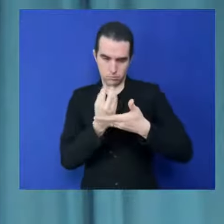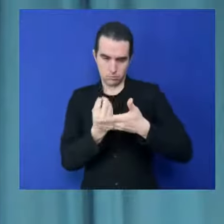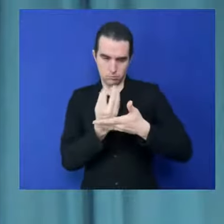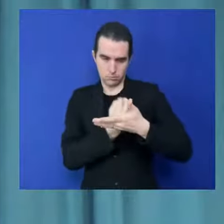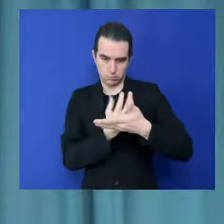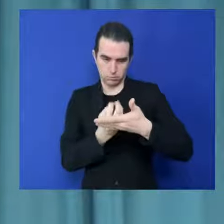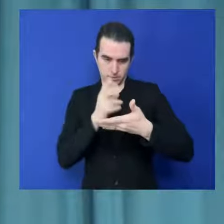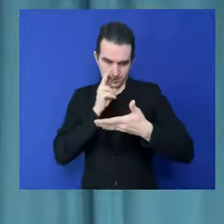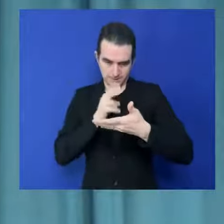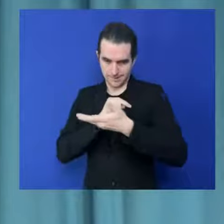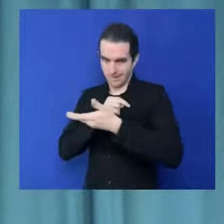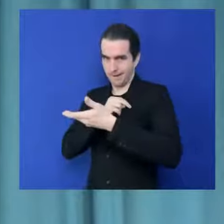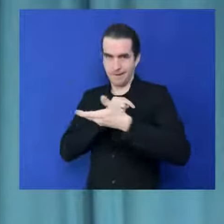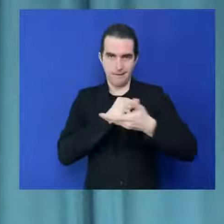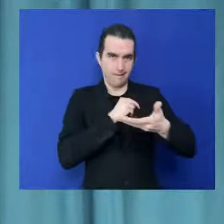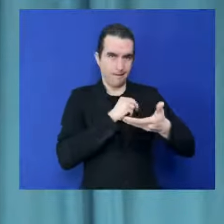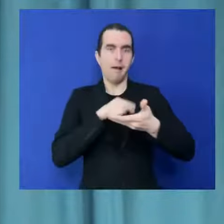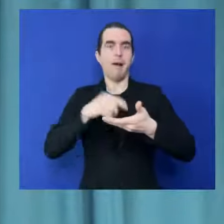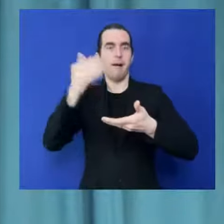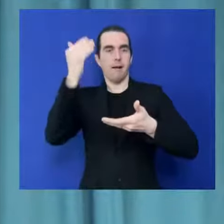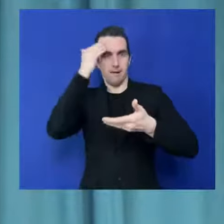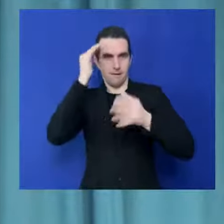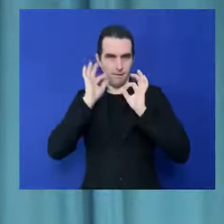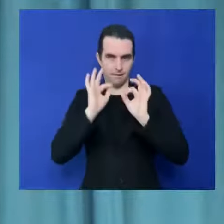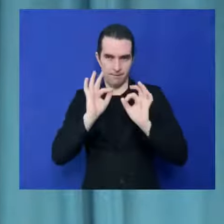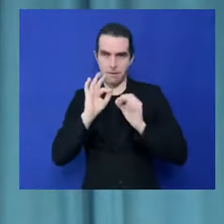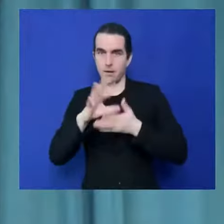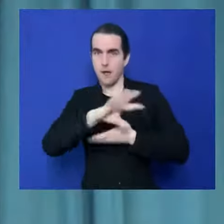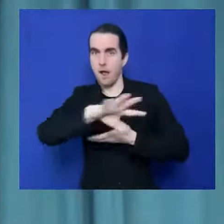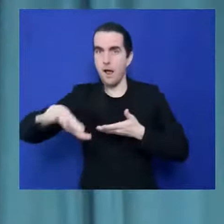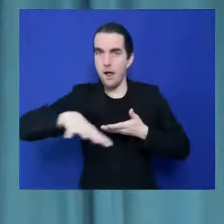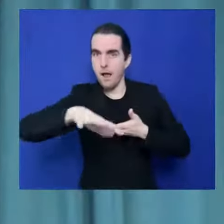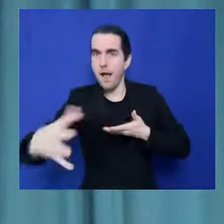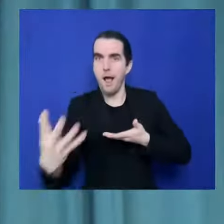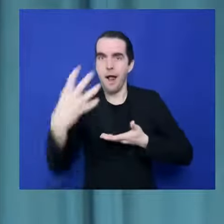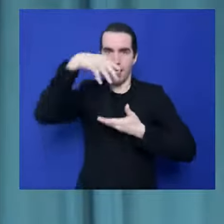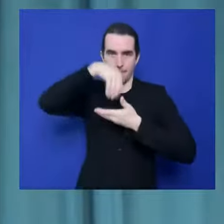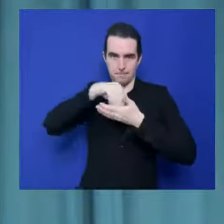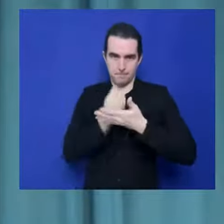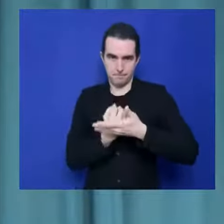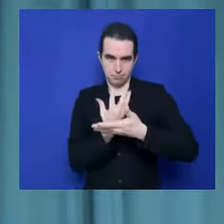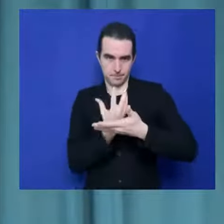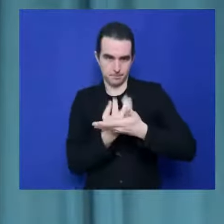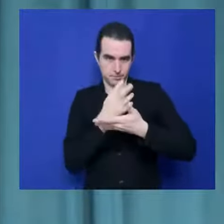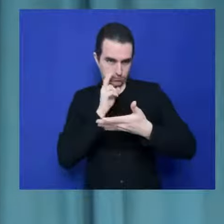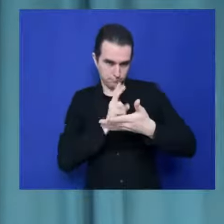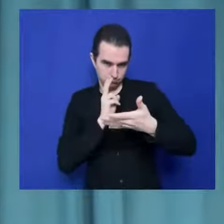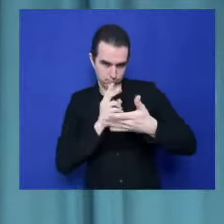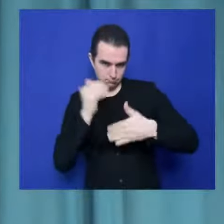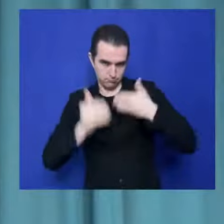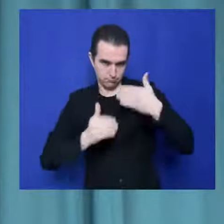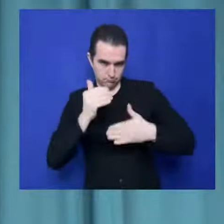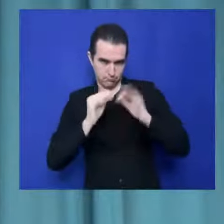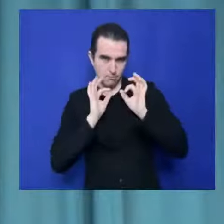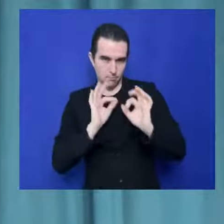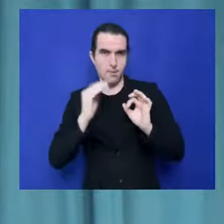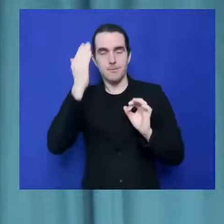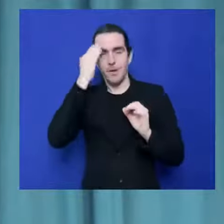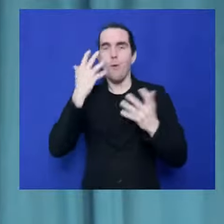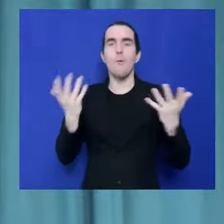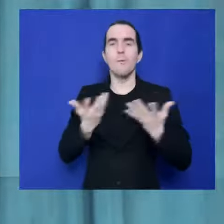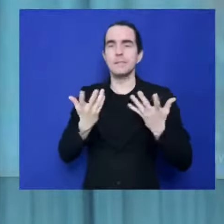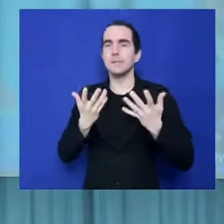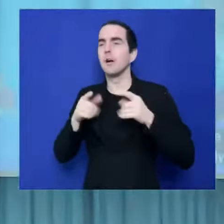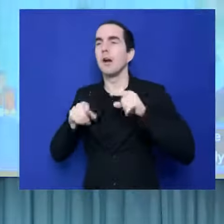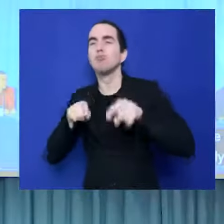Mm-hmm. Yeah, in our case, in order to deploy the system, we have to work with the transport operators, and we are using two kinds